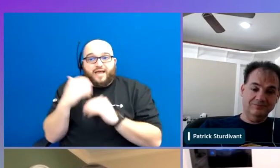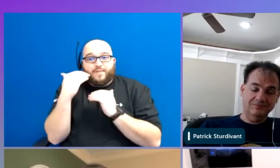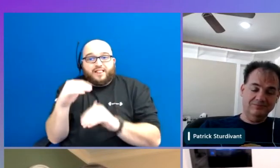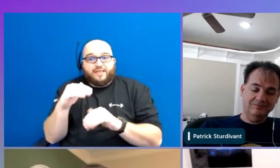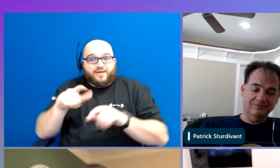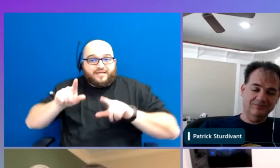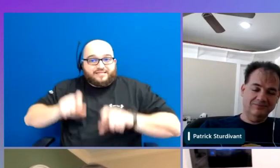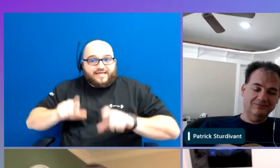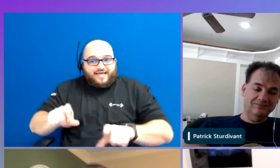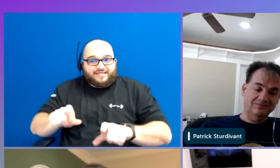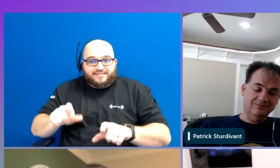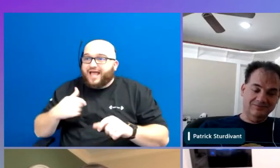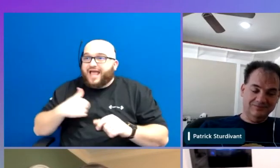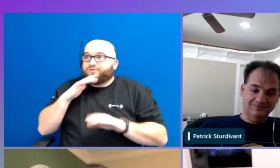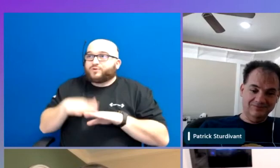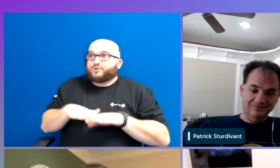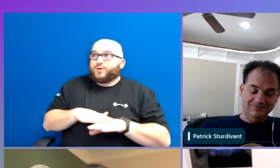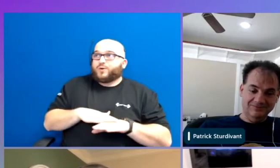my speech. I'm getting too excited.